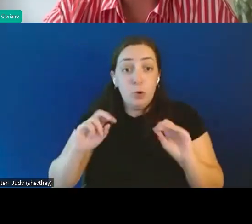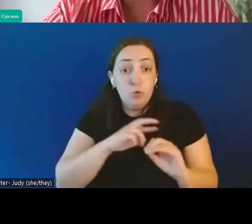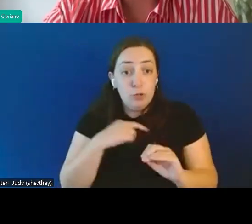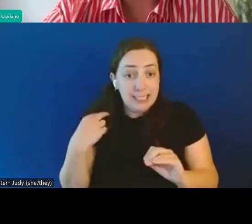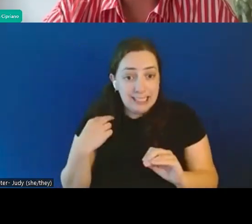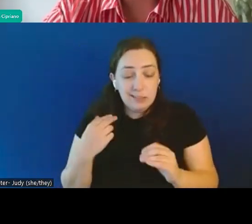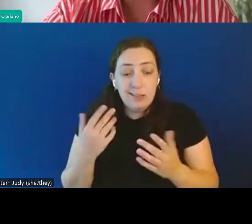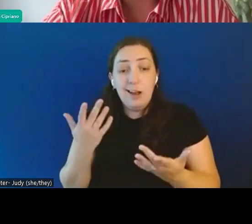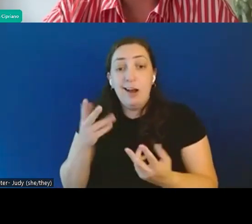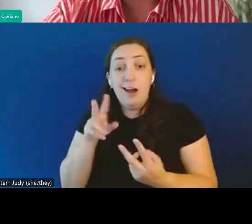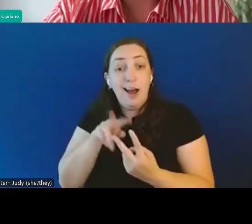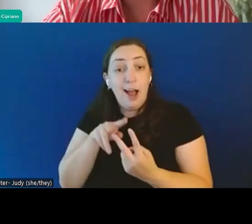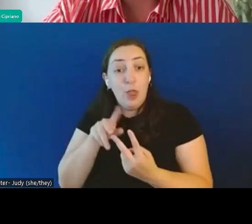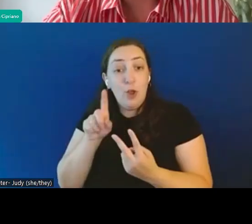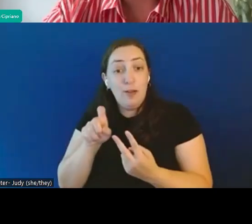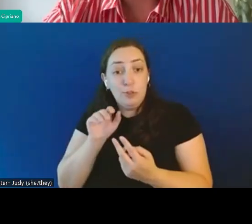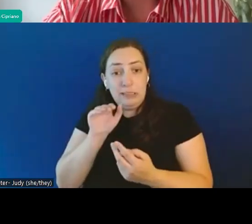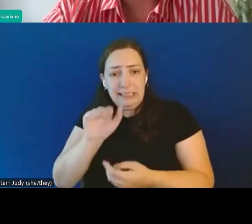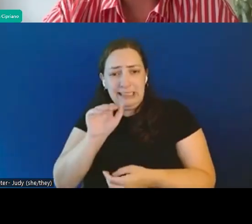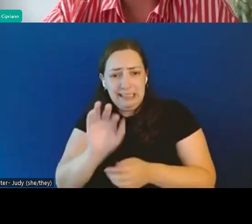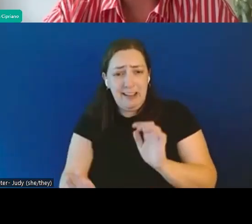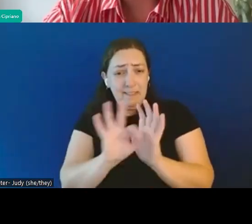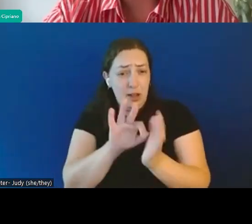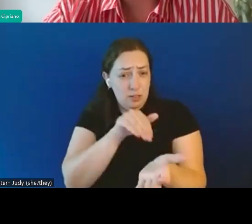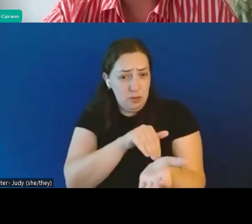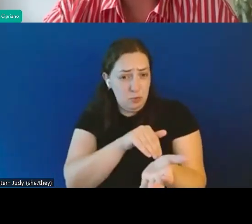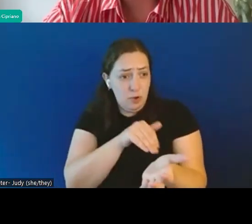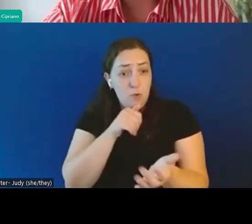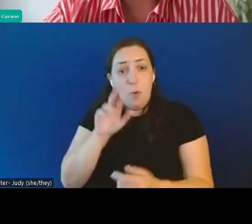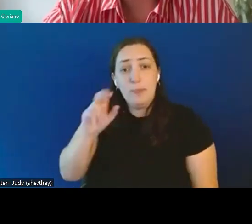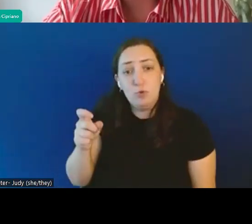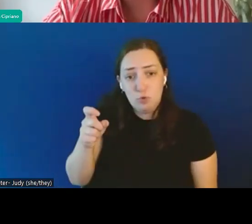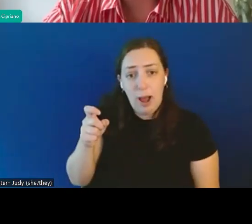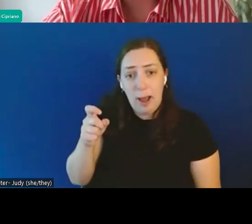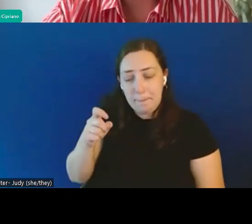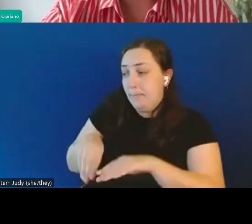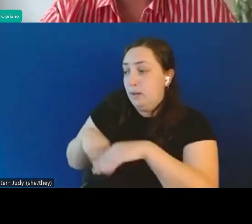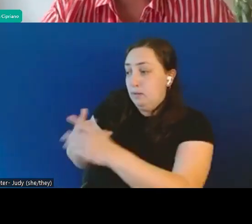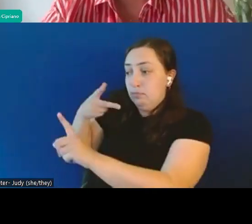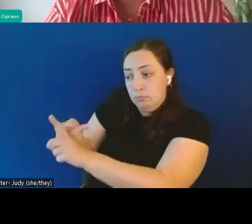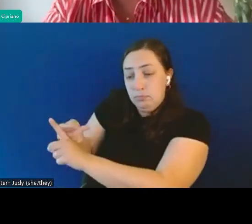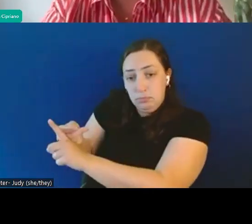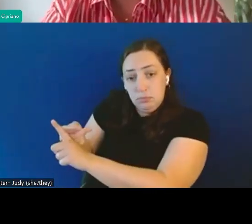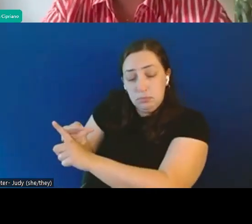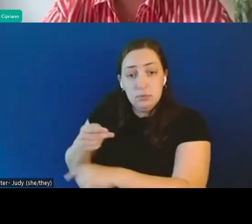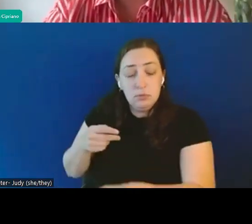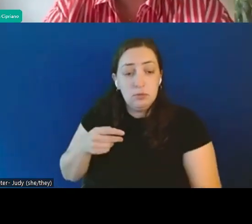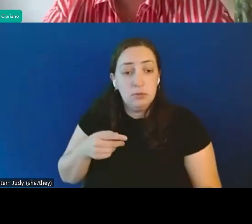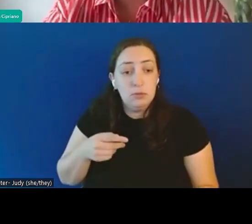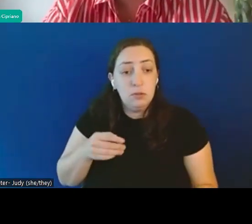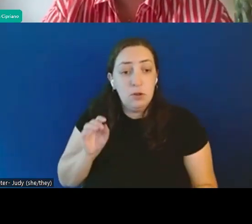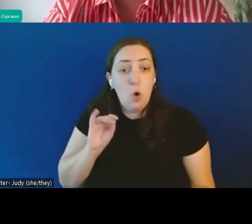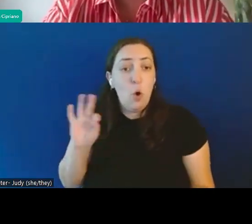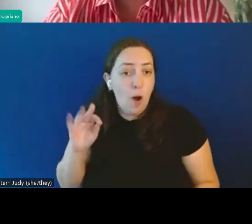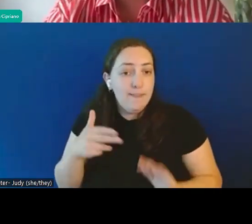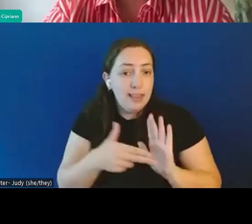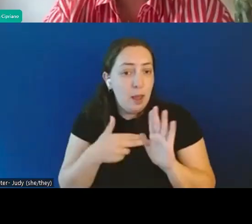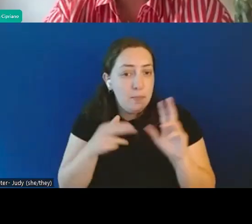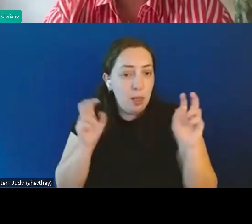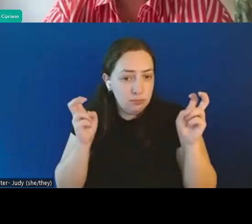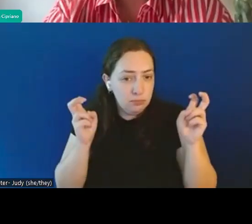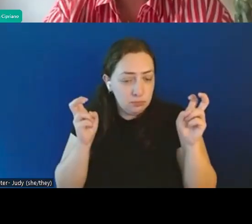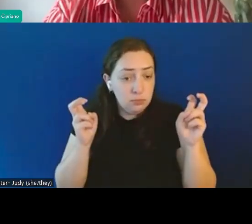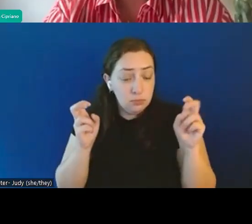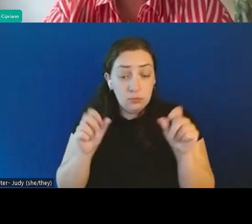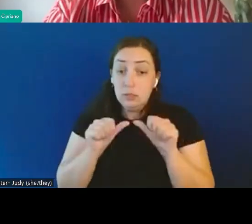need to find a provider to prescribe and administer the vaccine off-label, which is